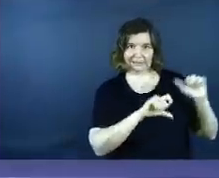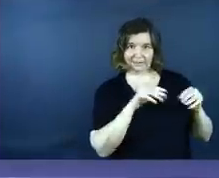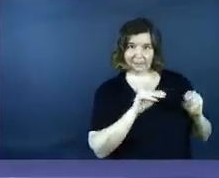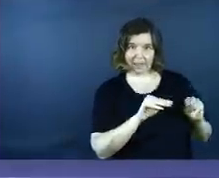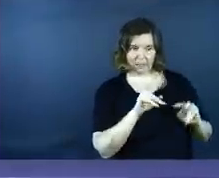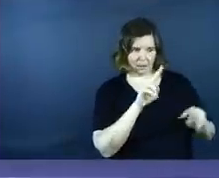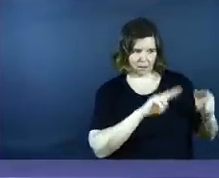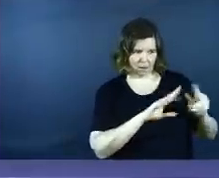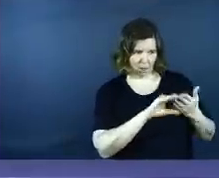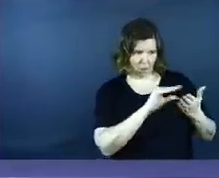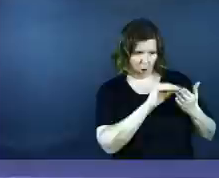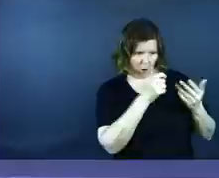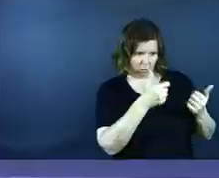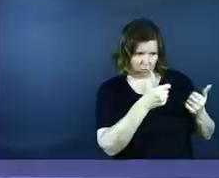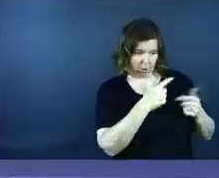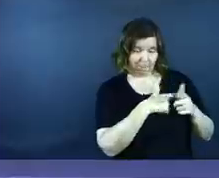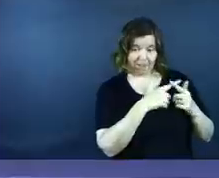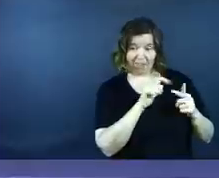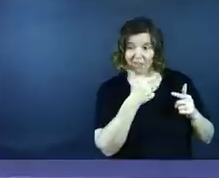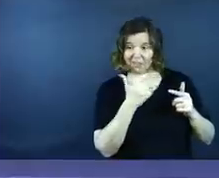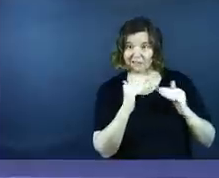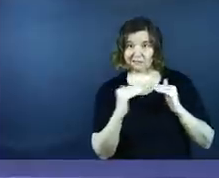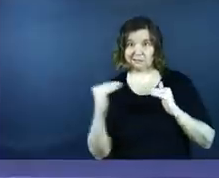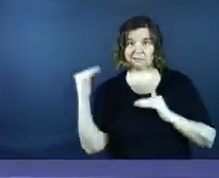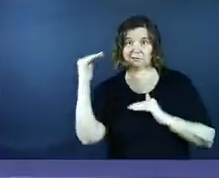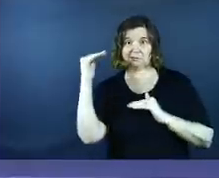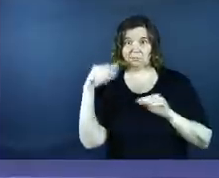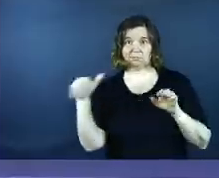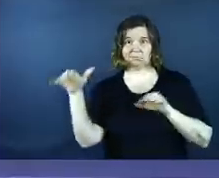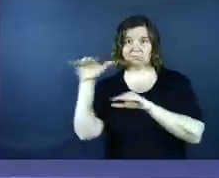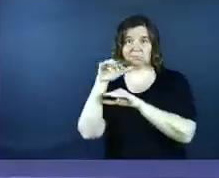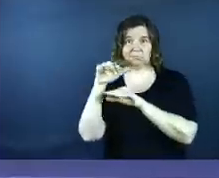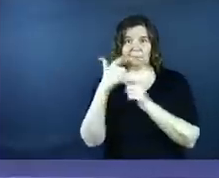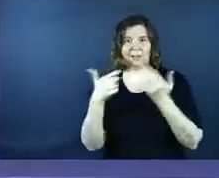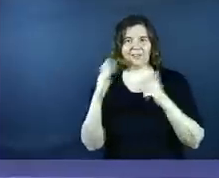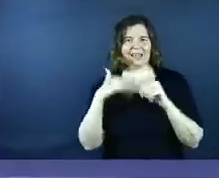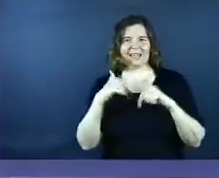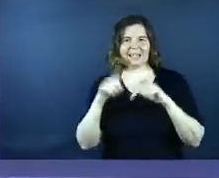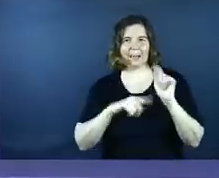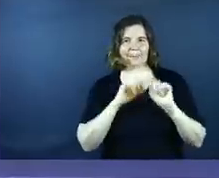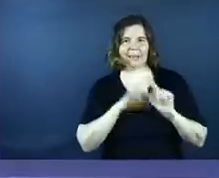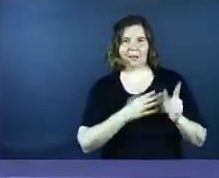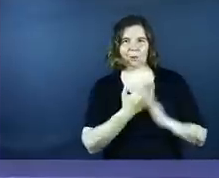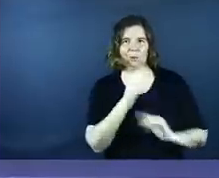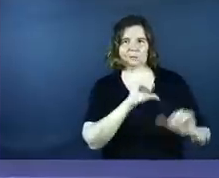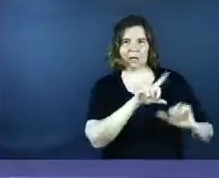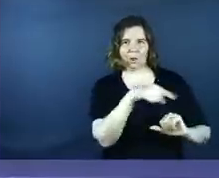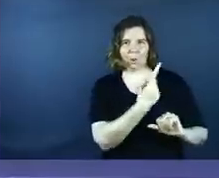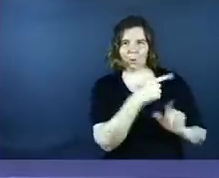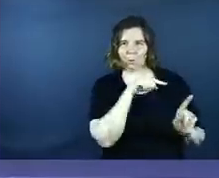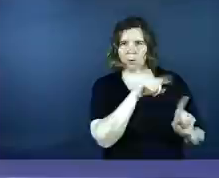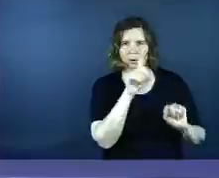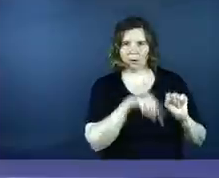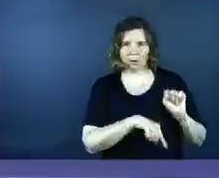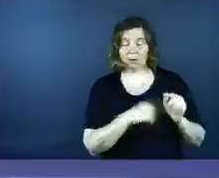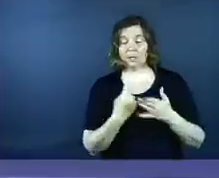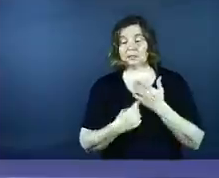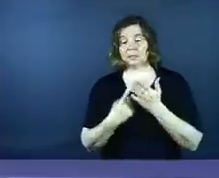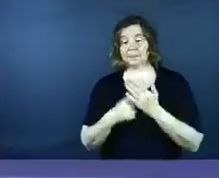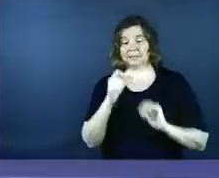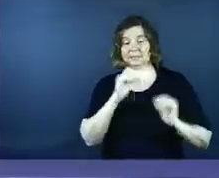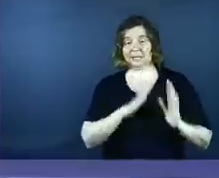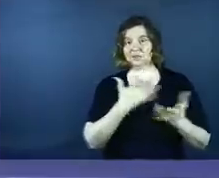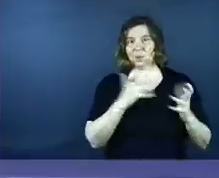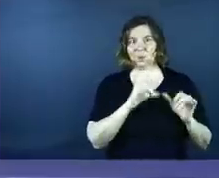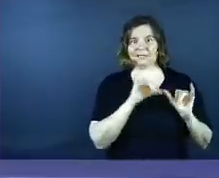method, but there are other things, even maybe bigger things, that can't be answered by scientists. And sometimes scientists